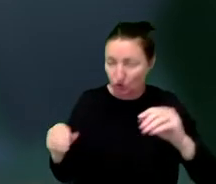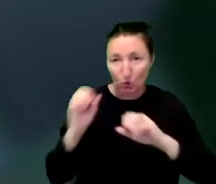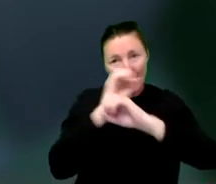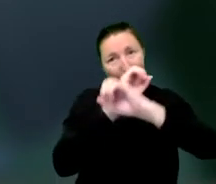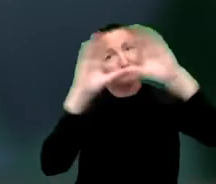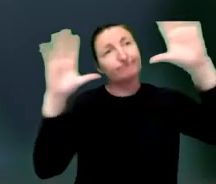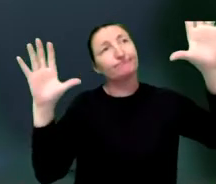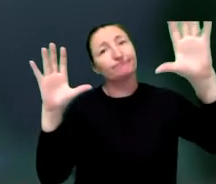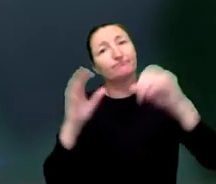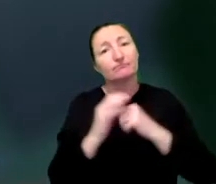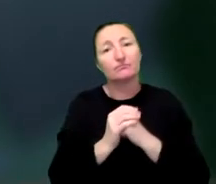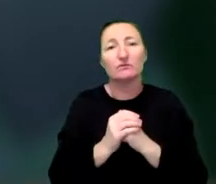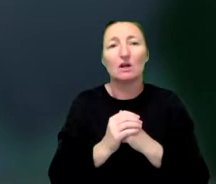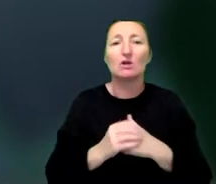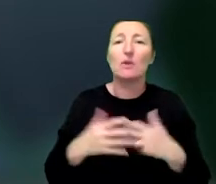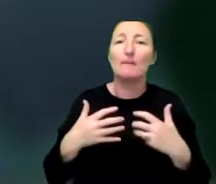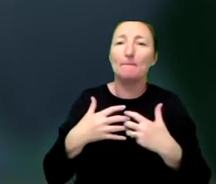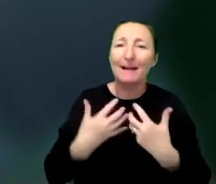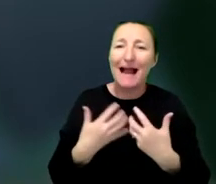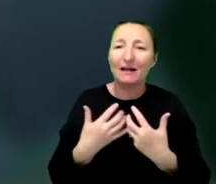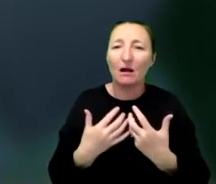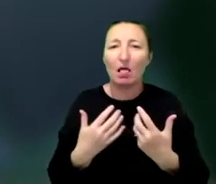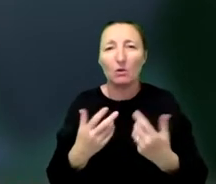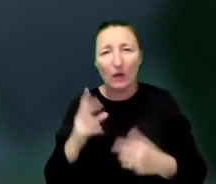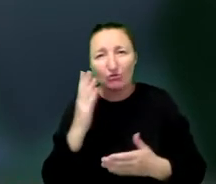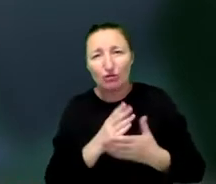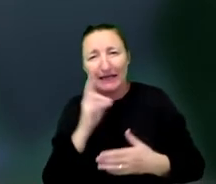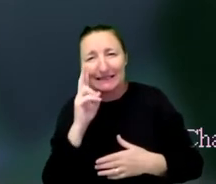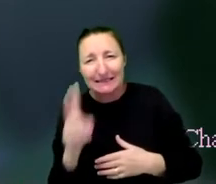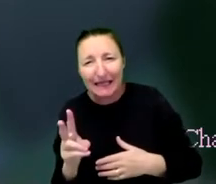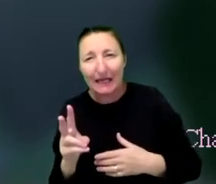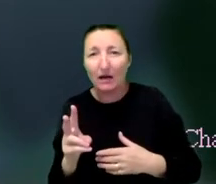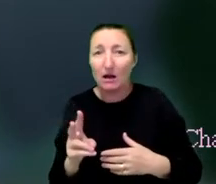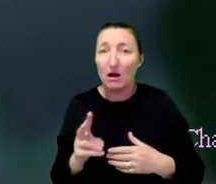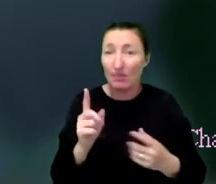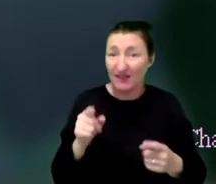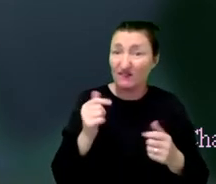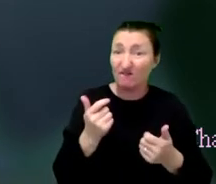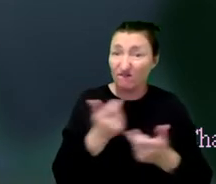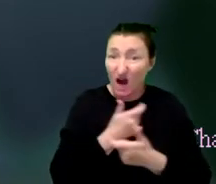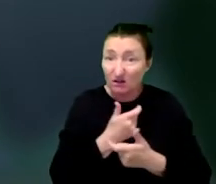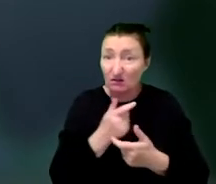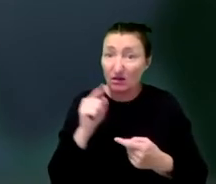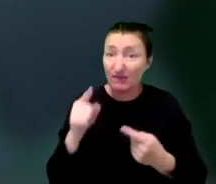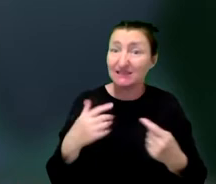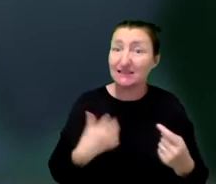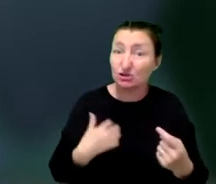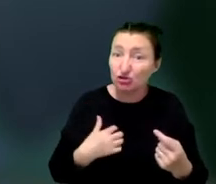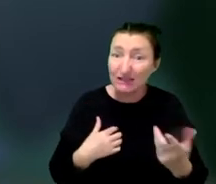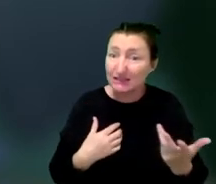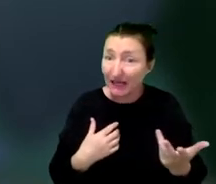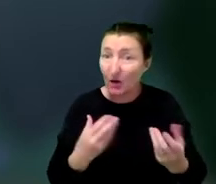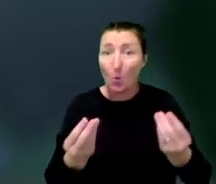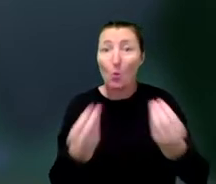in a way to get the mechanics out, to play it with people and just like figure out, is this fun? Like, is this interesting? Do we have something worth like